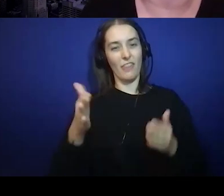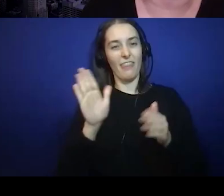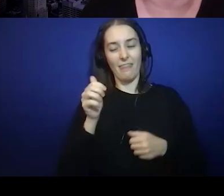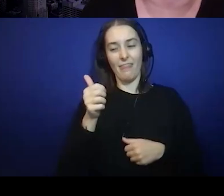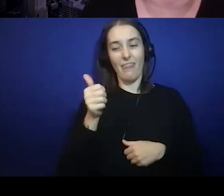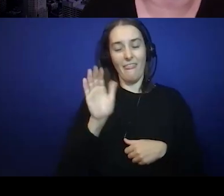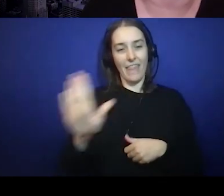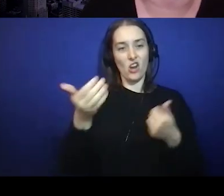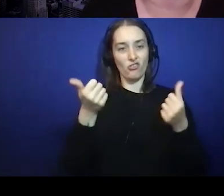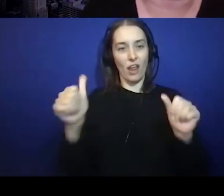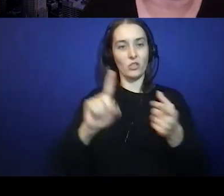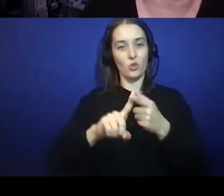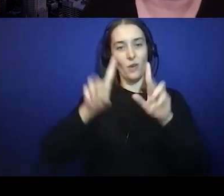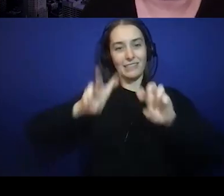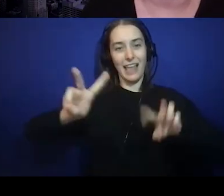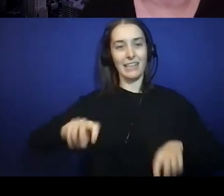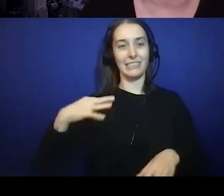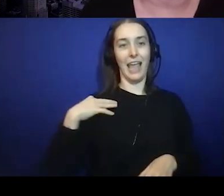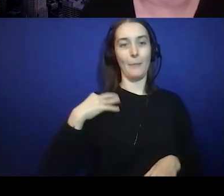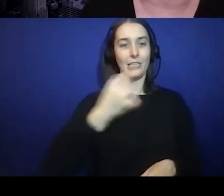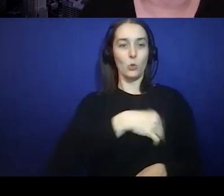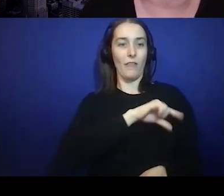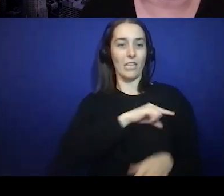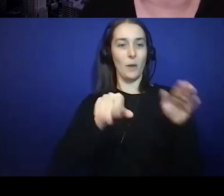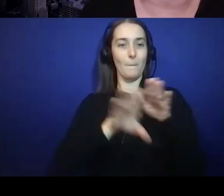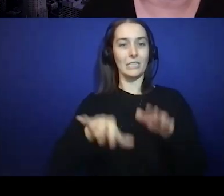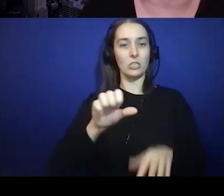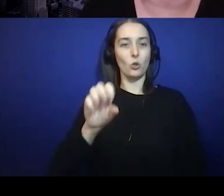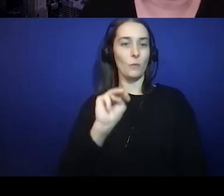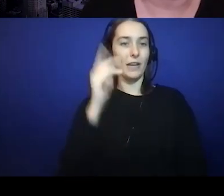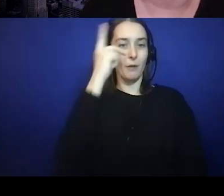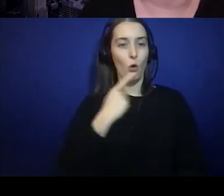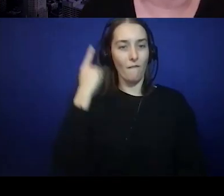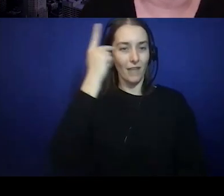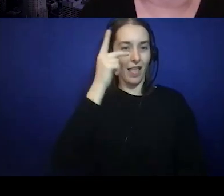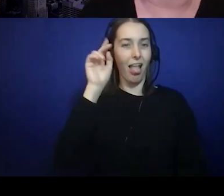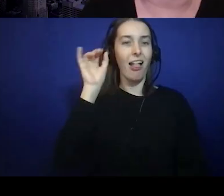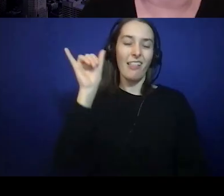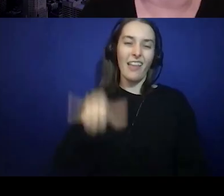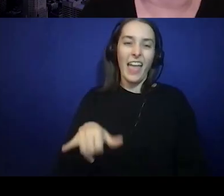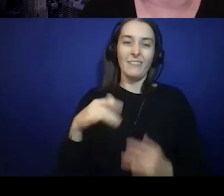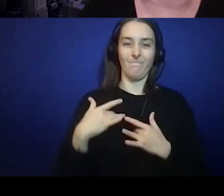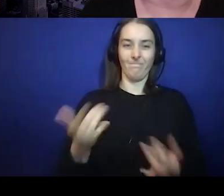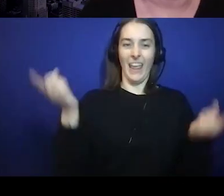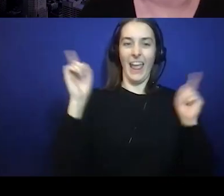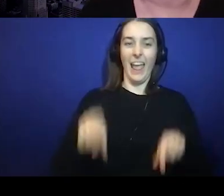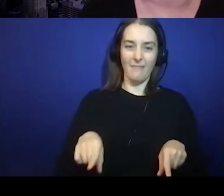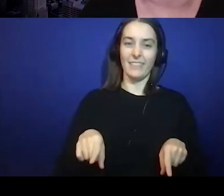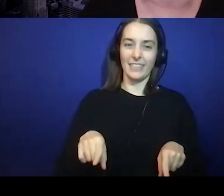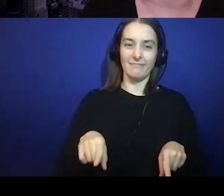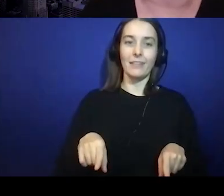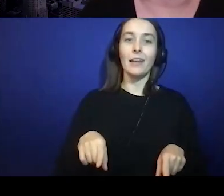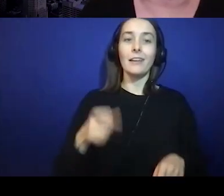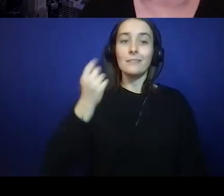attempts to assess applicants' qualifications based on social media profiles, is an inevitable reality,